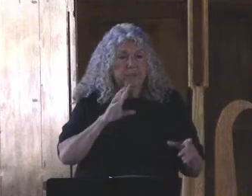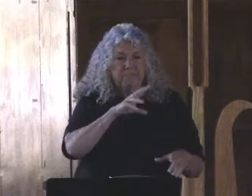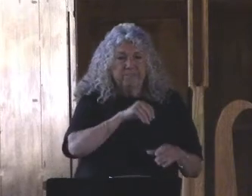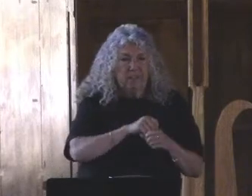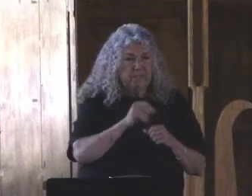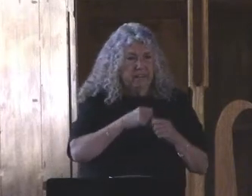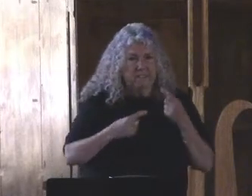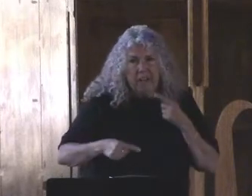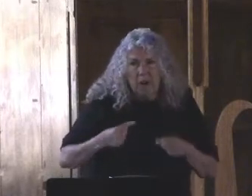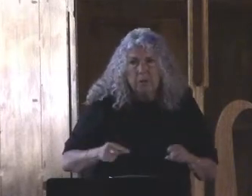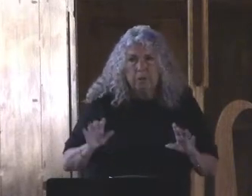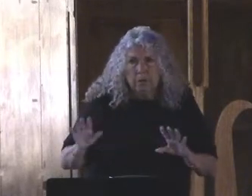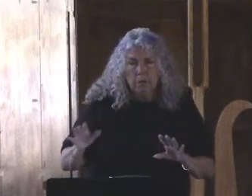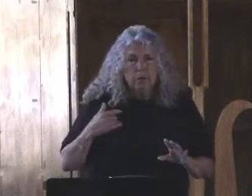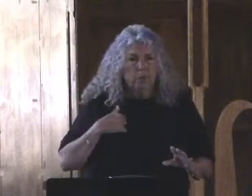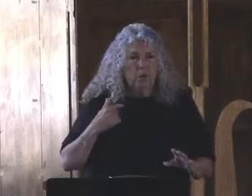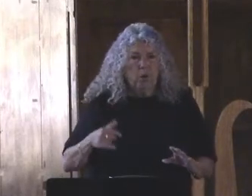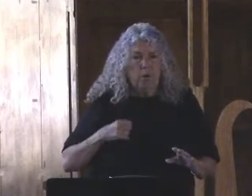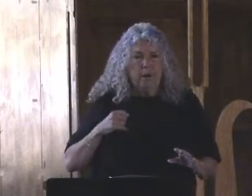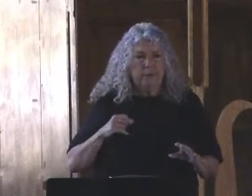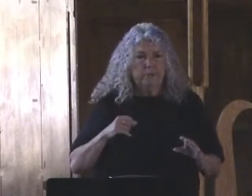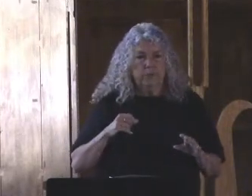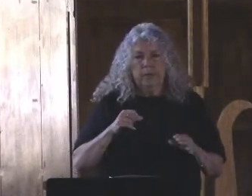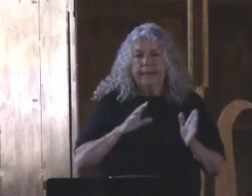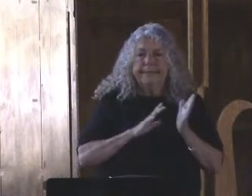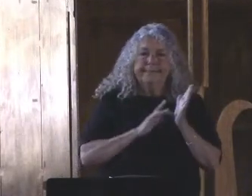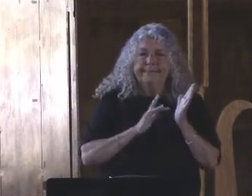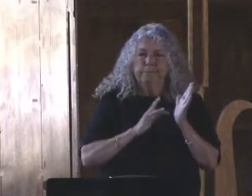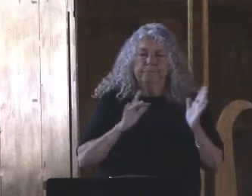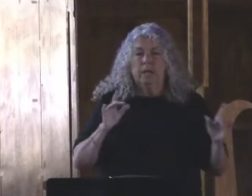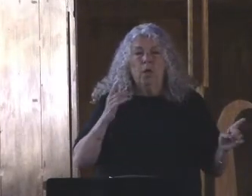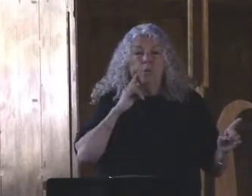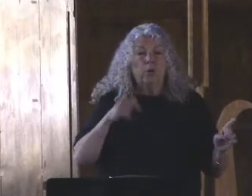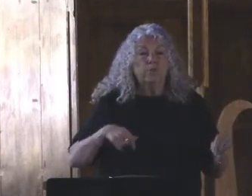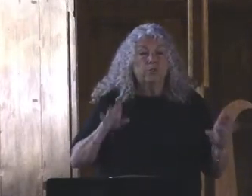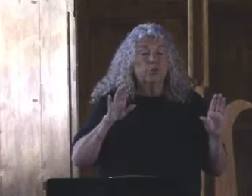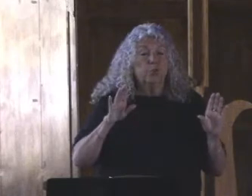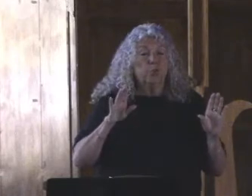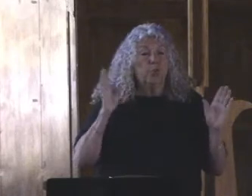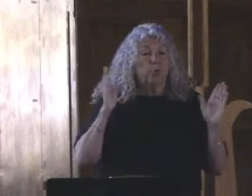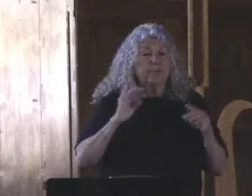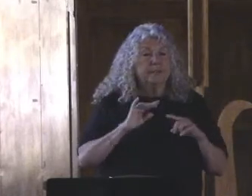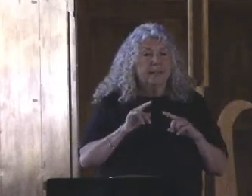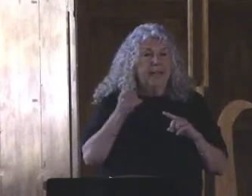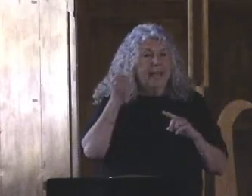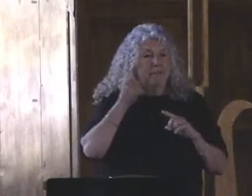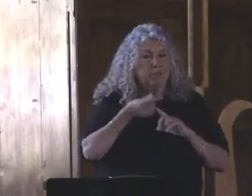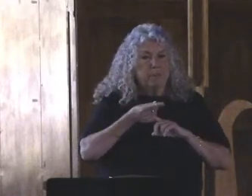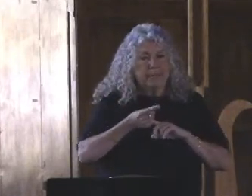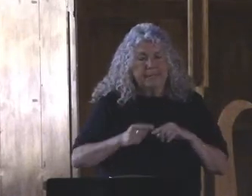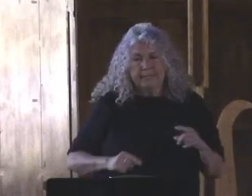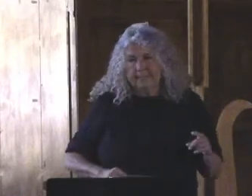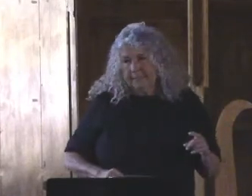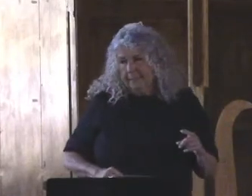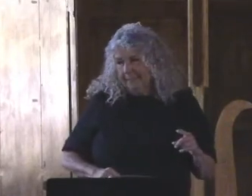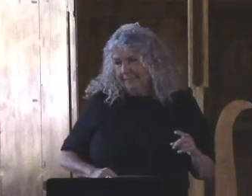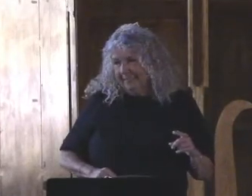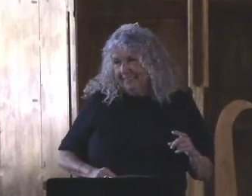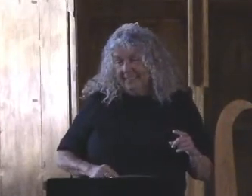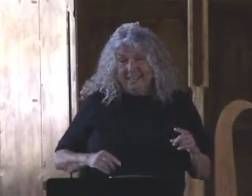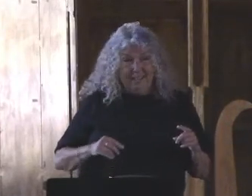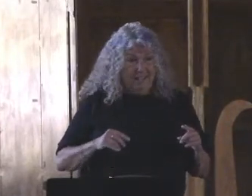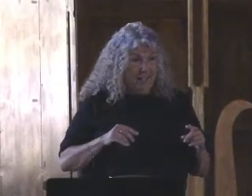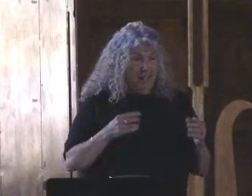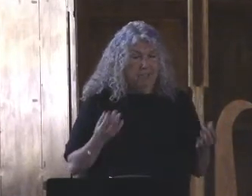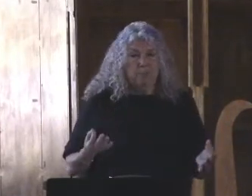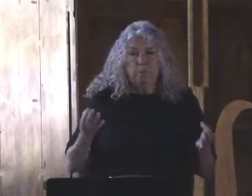engage every argument. We don't always have to take the bait. We don't have to surrender to worry every minute. The